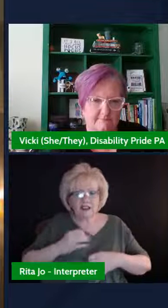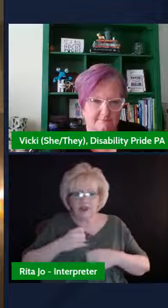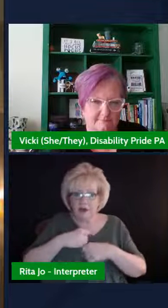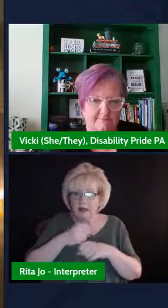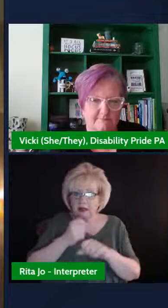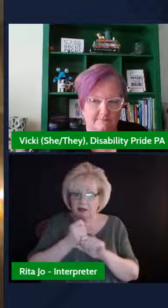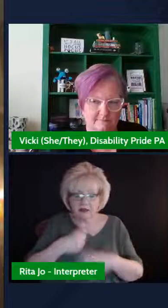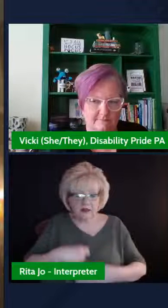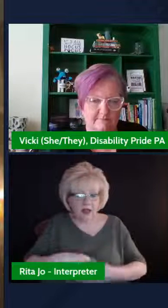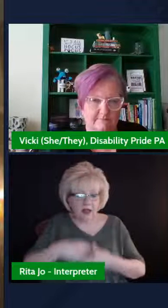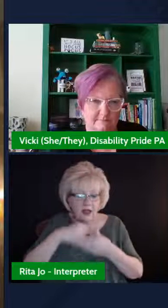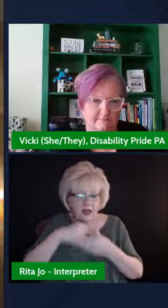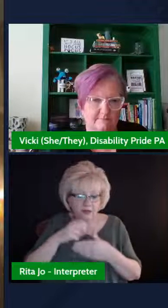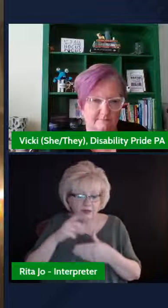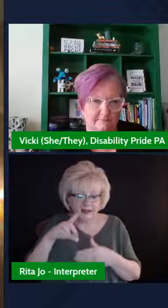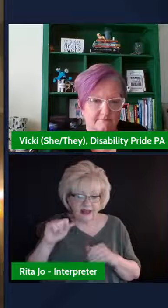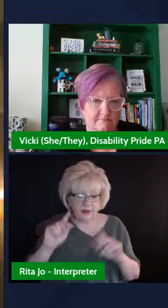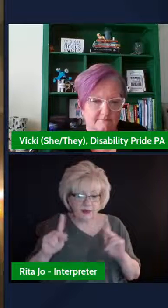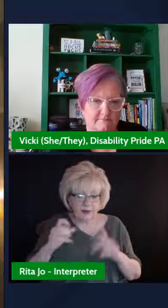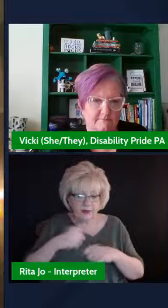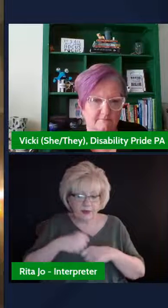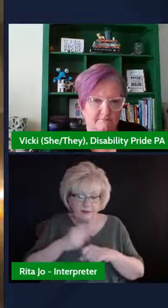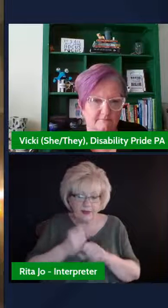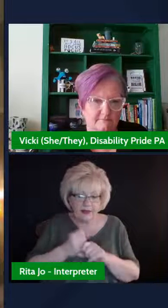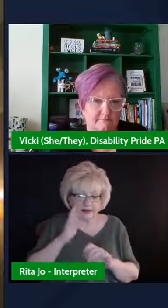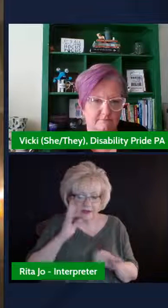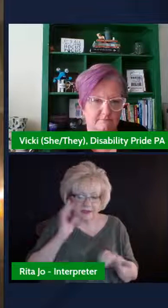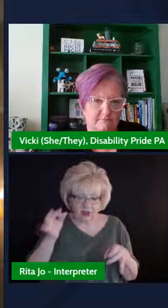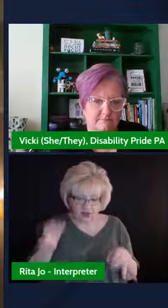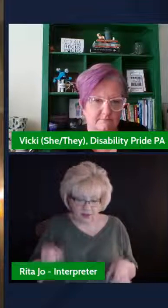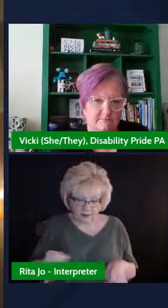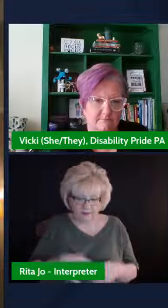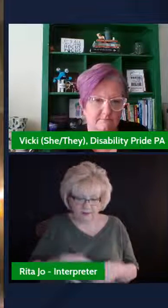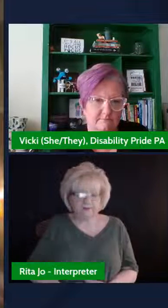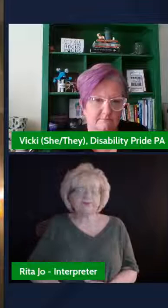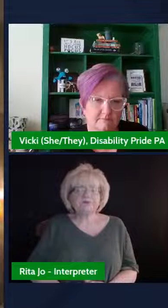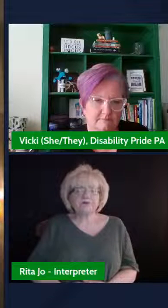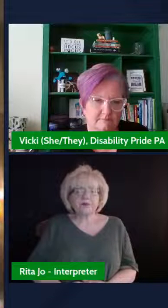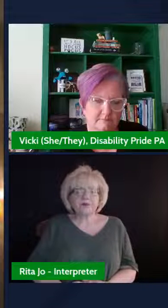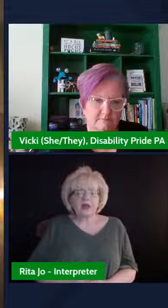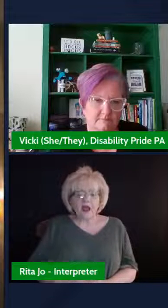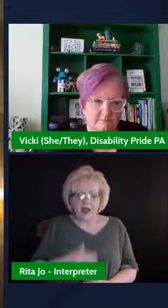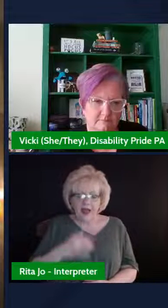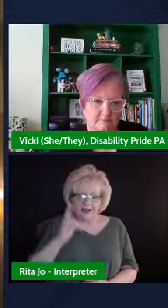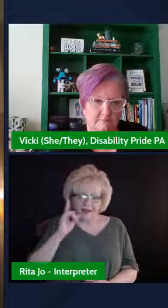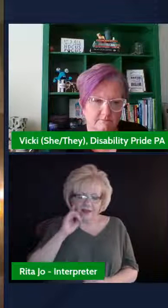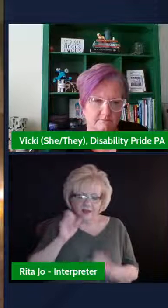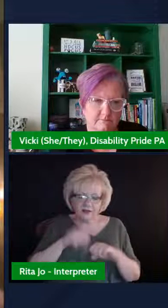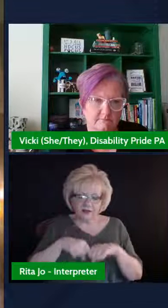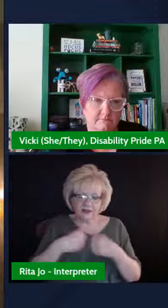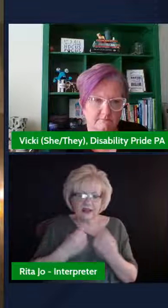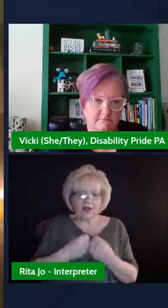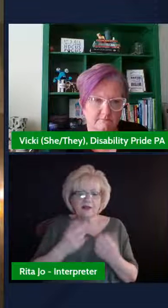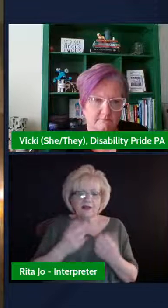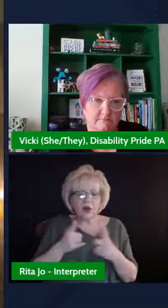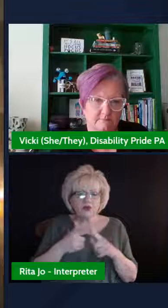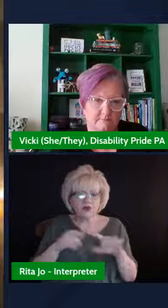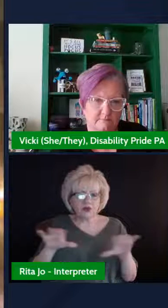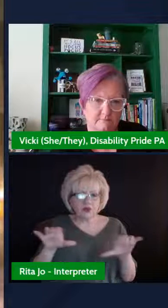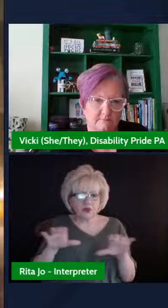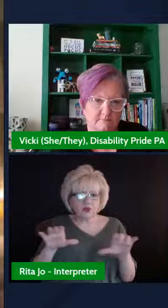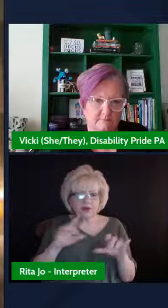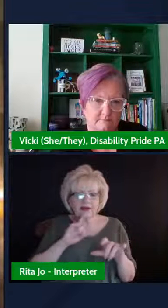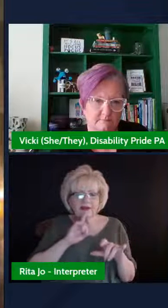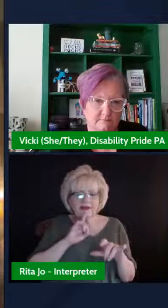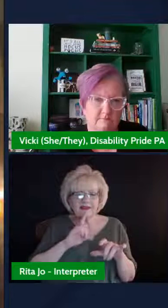disabled people make decisions. I think what a lot of society likes to do is insulate disabled people